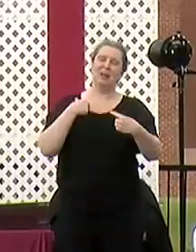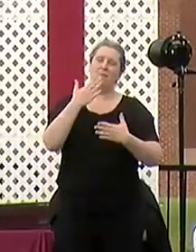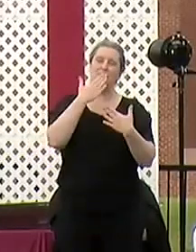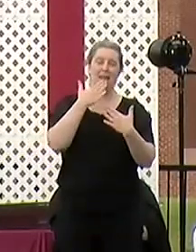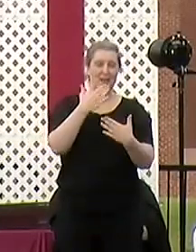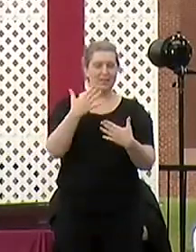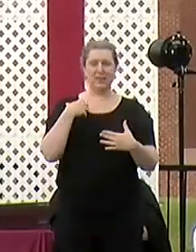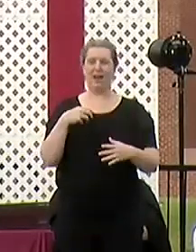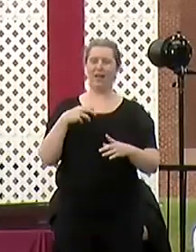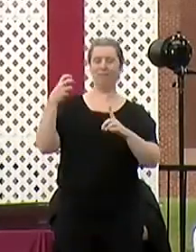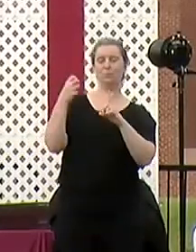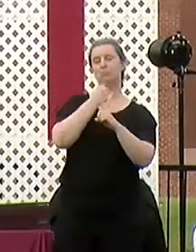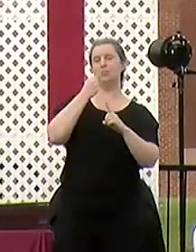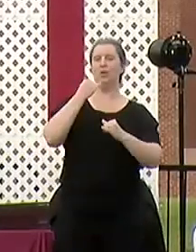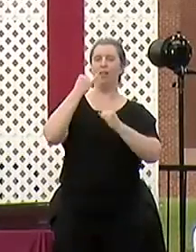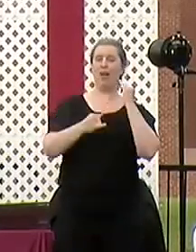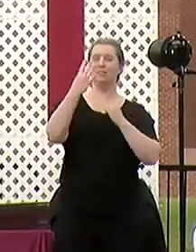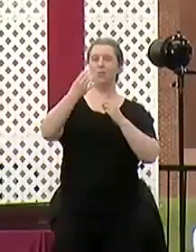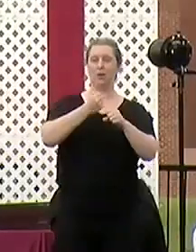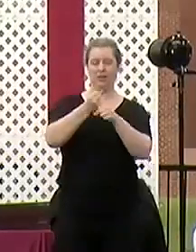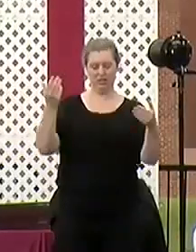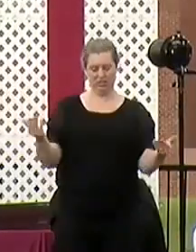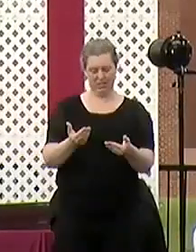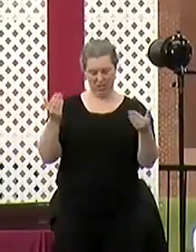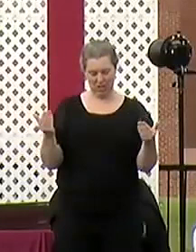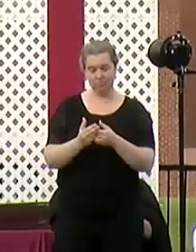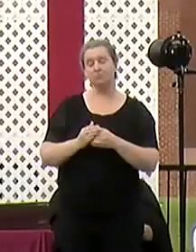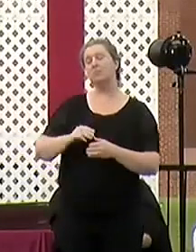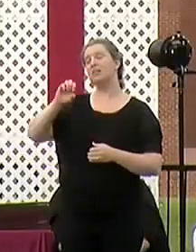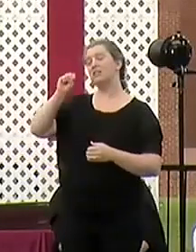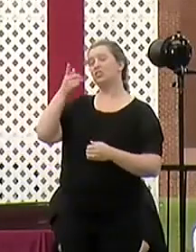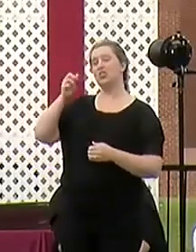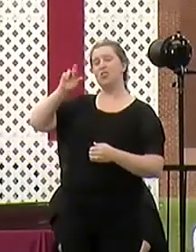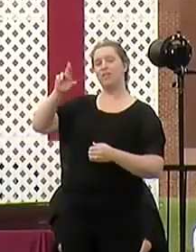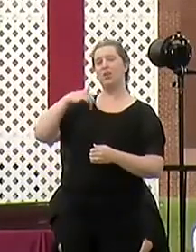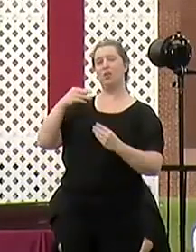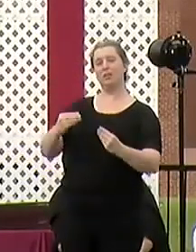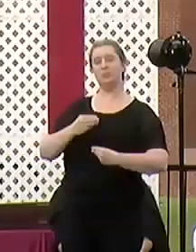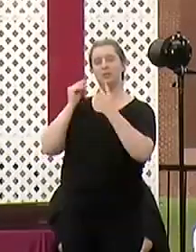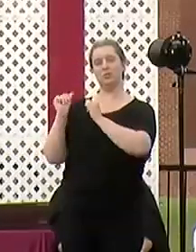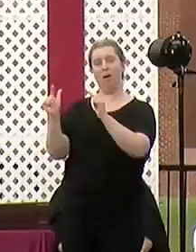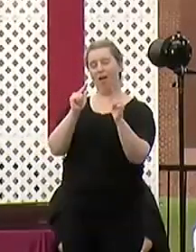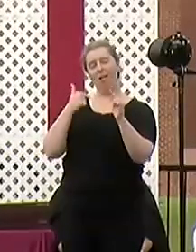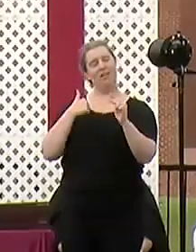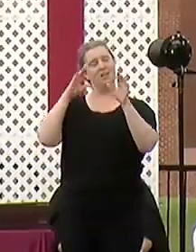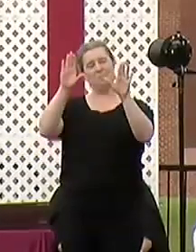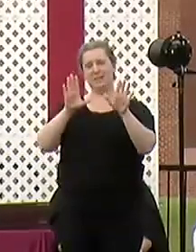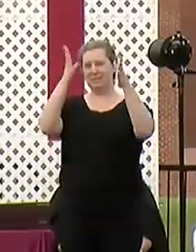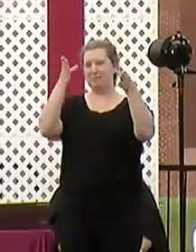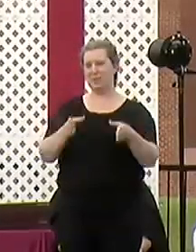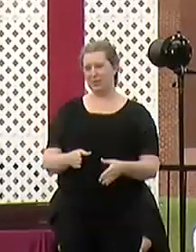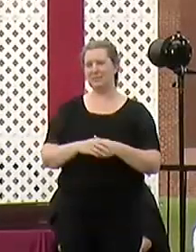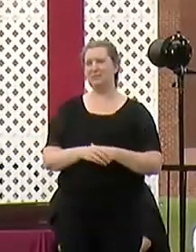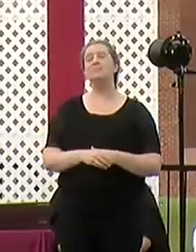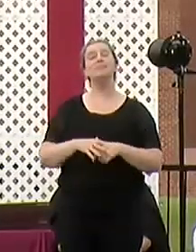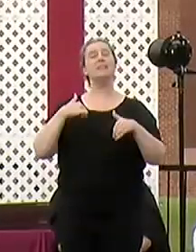I was able to catch her final 4 years at Granby. Mrs. Schaefer, you are an inspiration to all of us and a truly amazing person. Ladies and